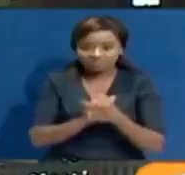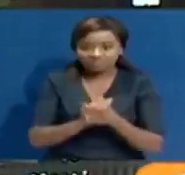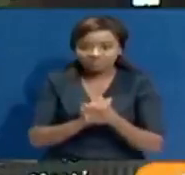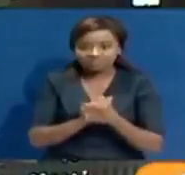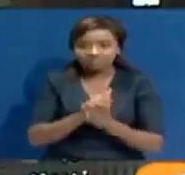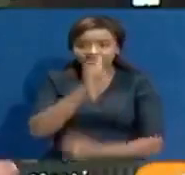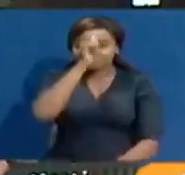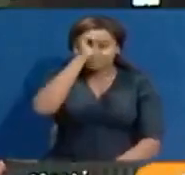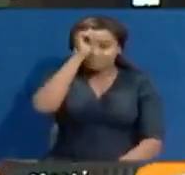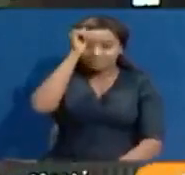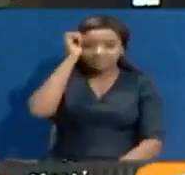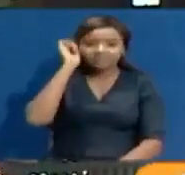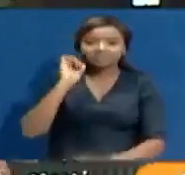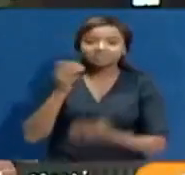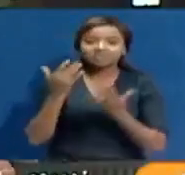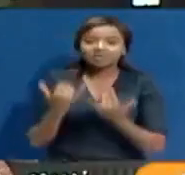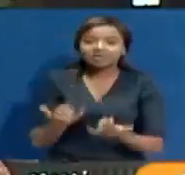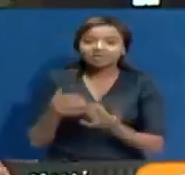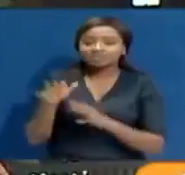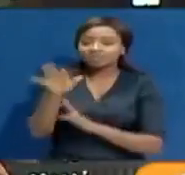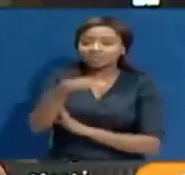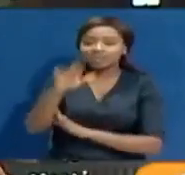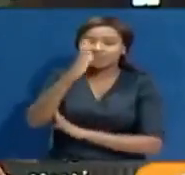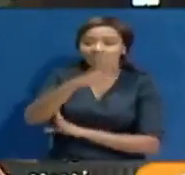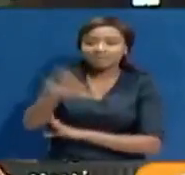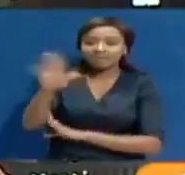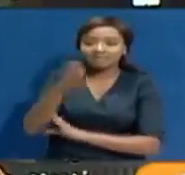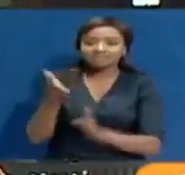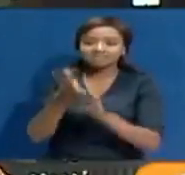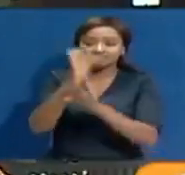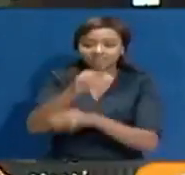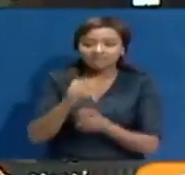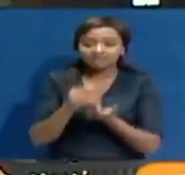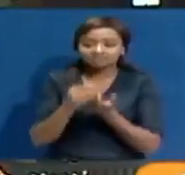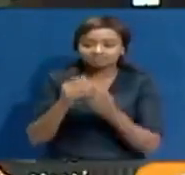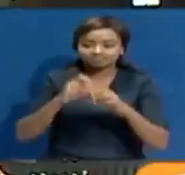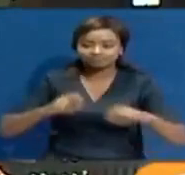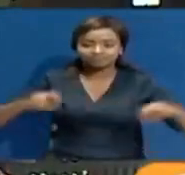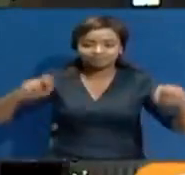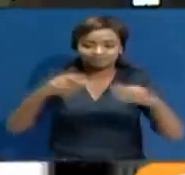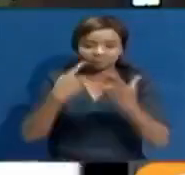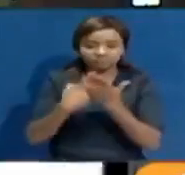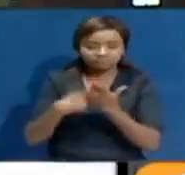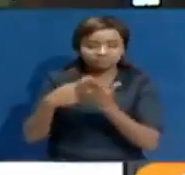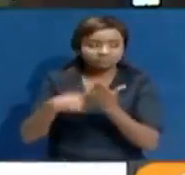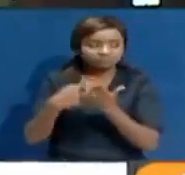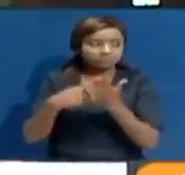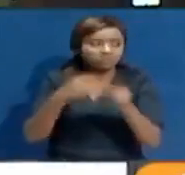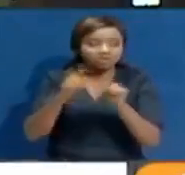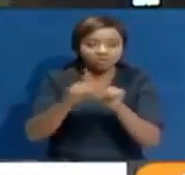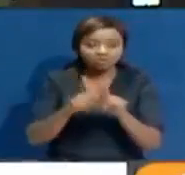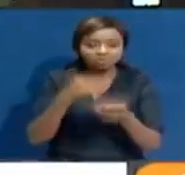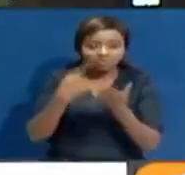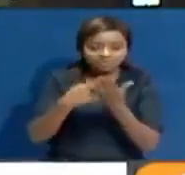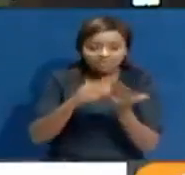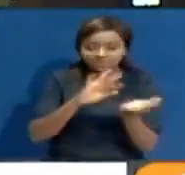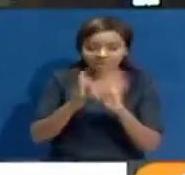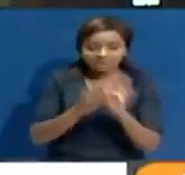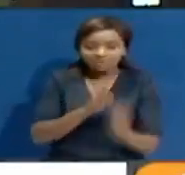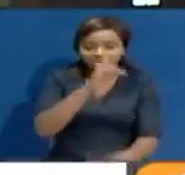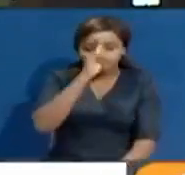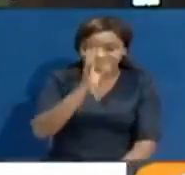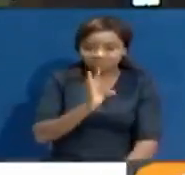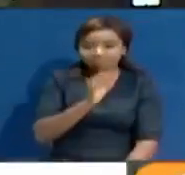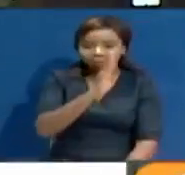And let's now take you to Parliament, which resumed its sitting today after a two-month recess. And consideration of crucial bills that will pave